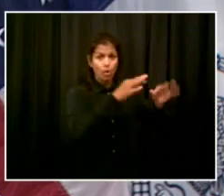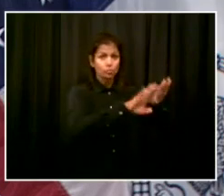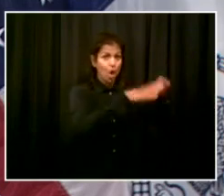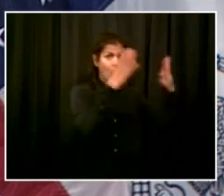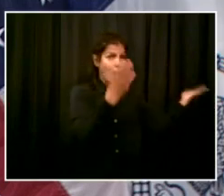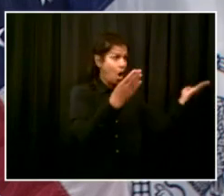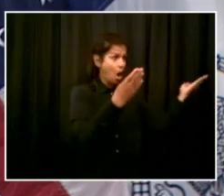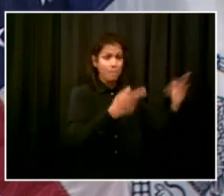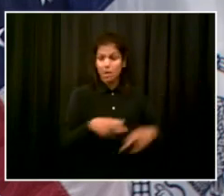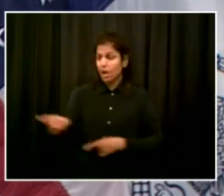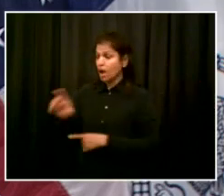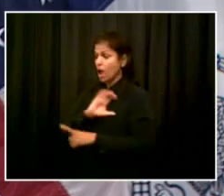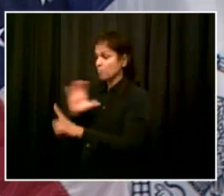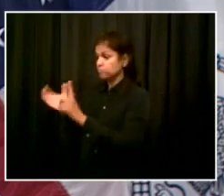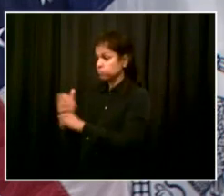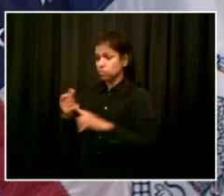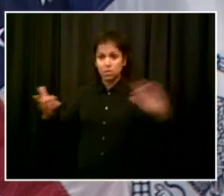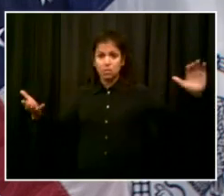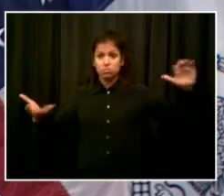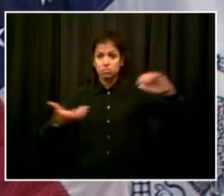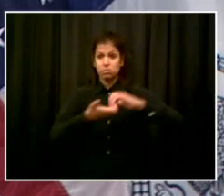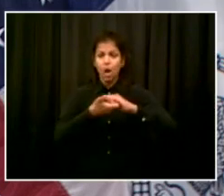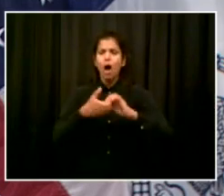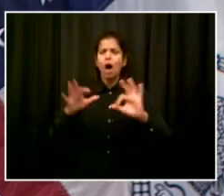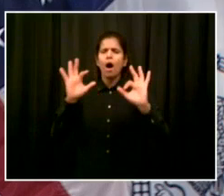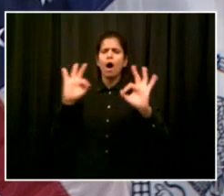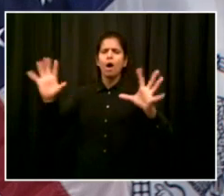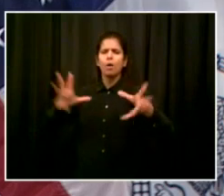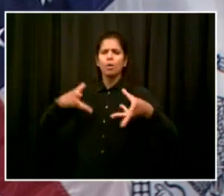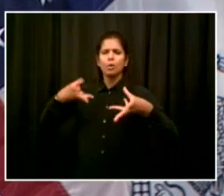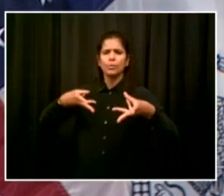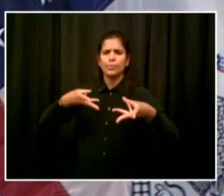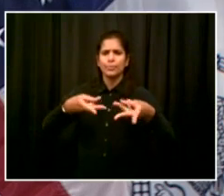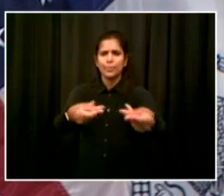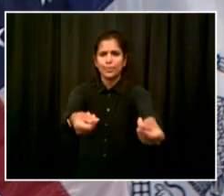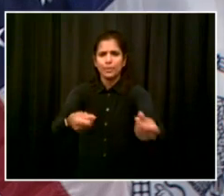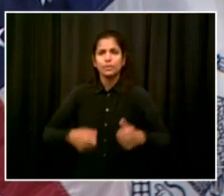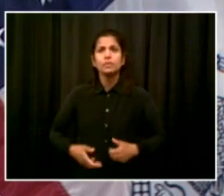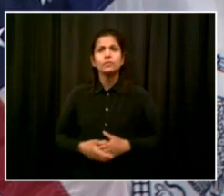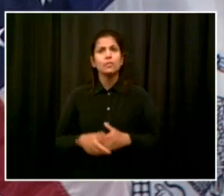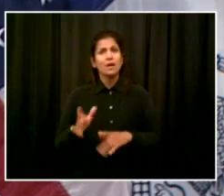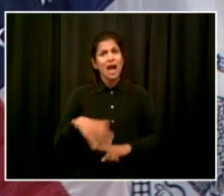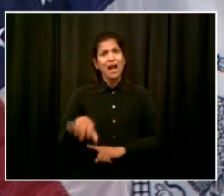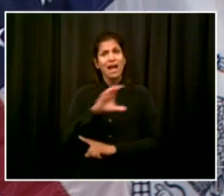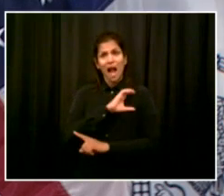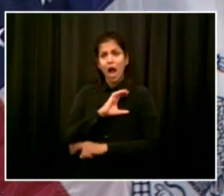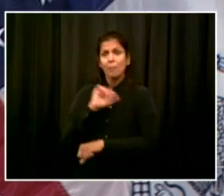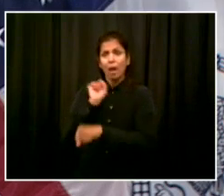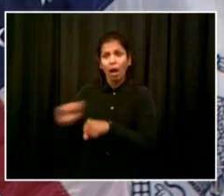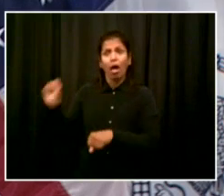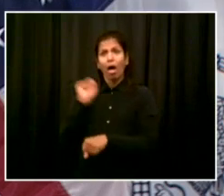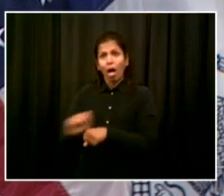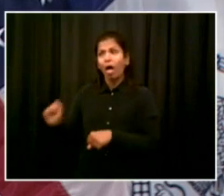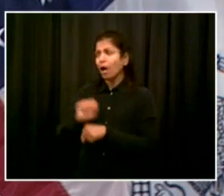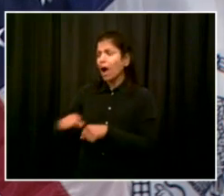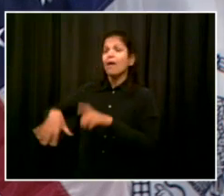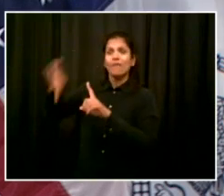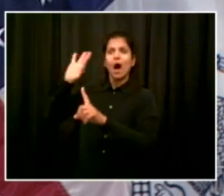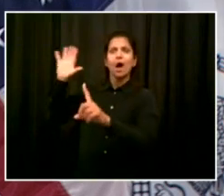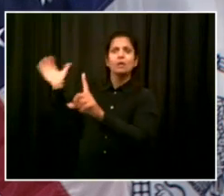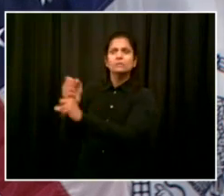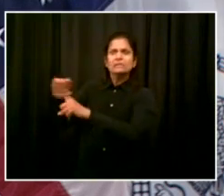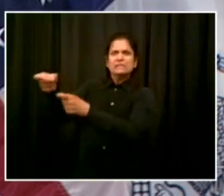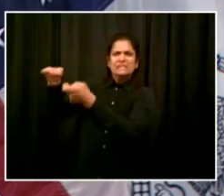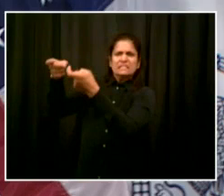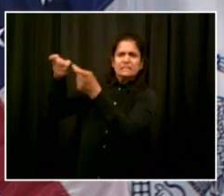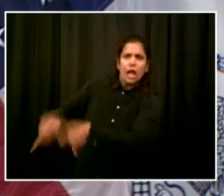an outcome, those who need to be in prison are in prison. That's what we need to get functioning again to protect our communities. And the